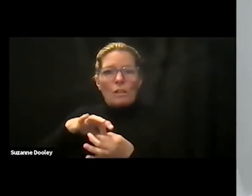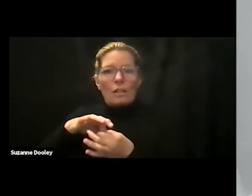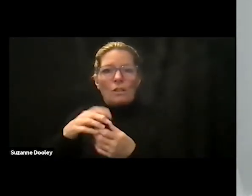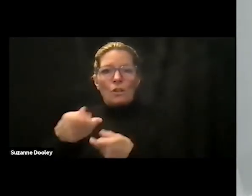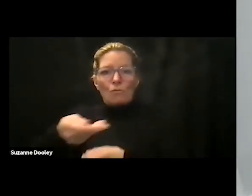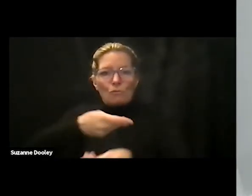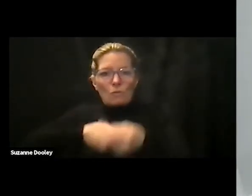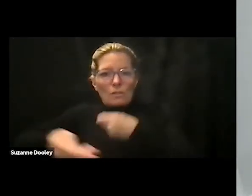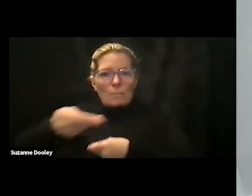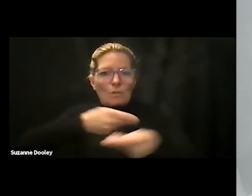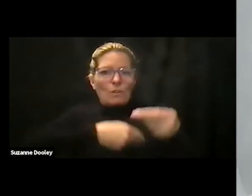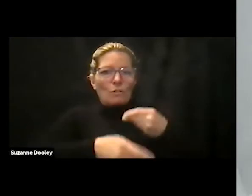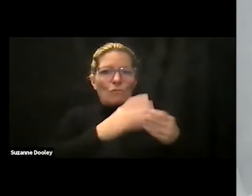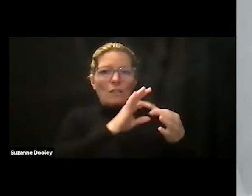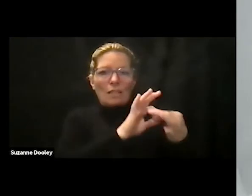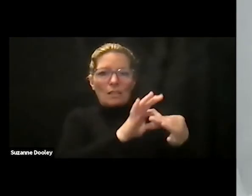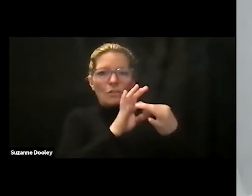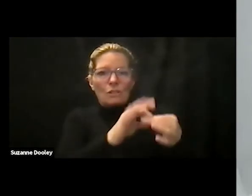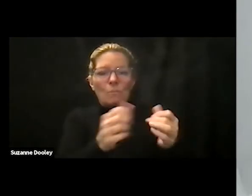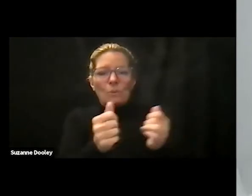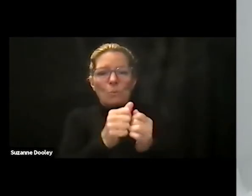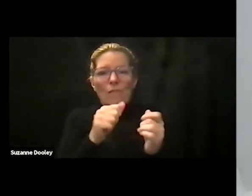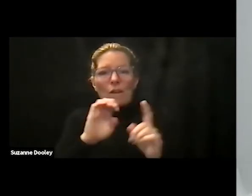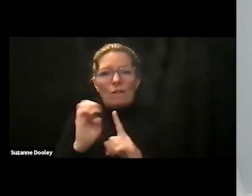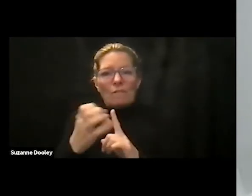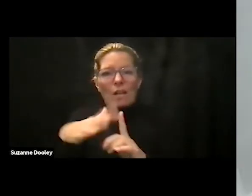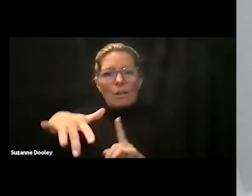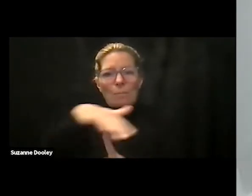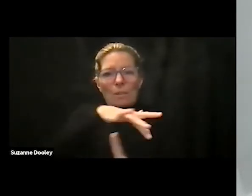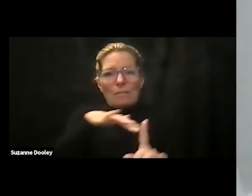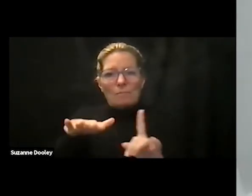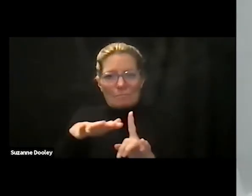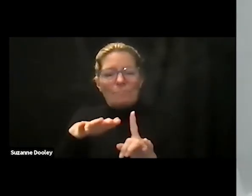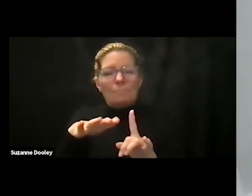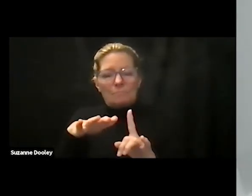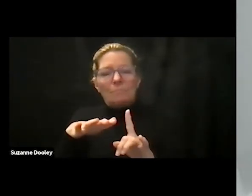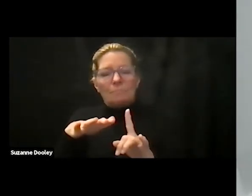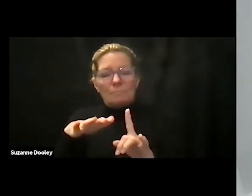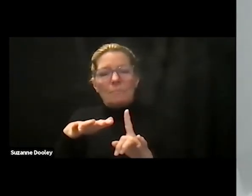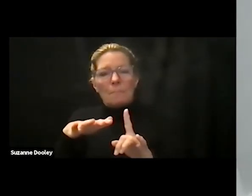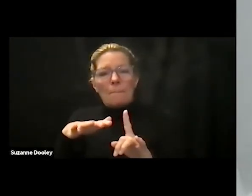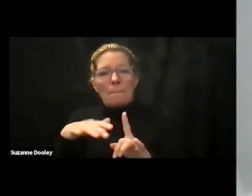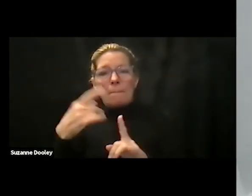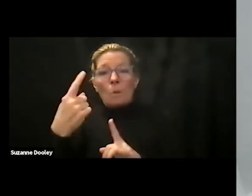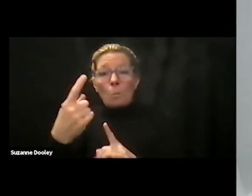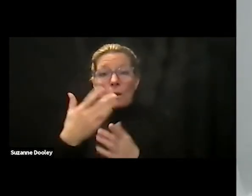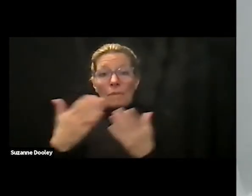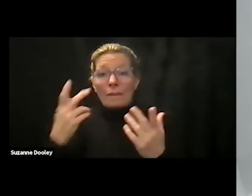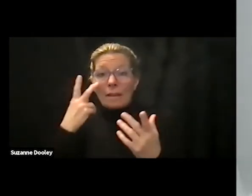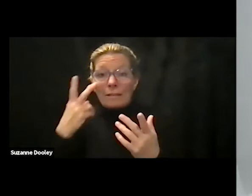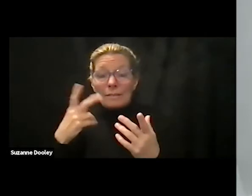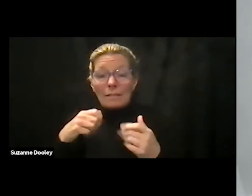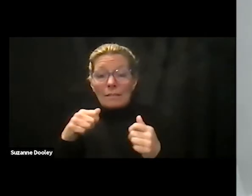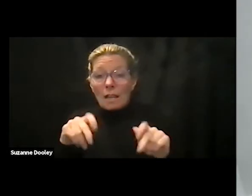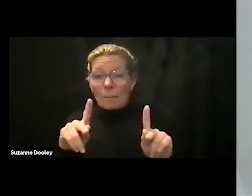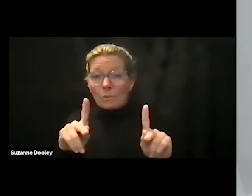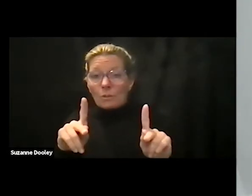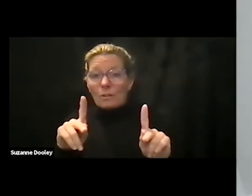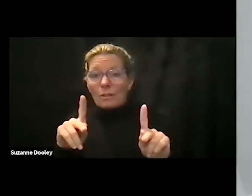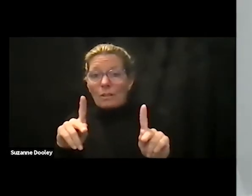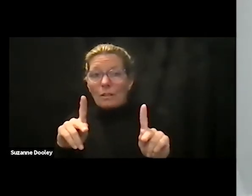reciprocal relationships with our environment. And so one thing that I see as an opportunity as we're